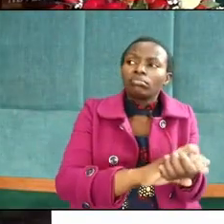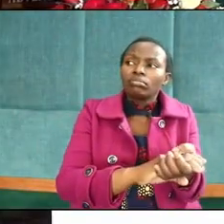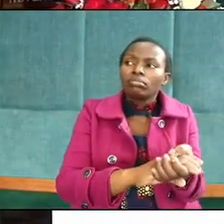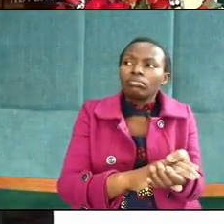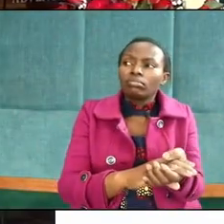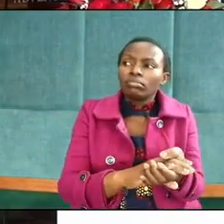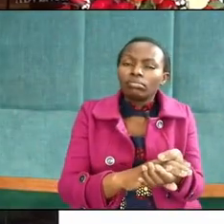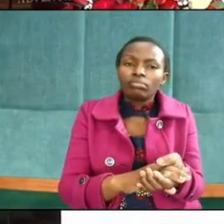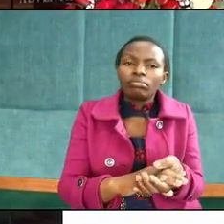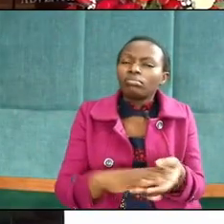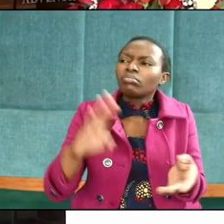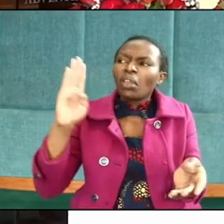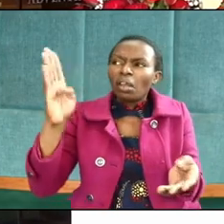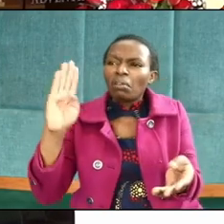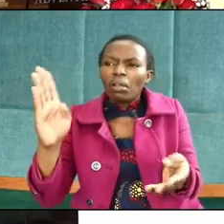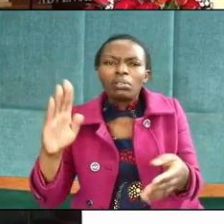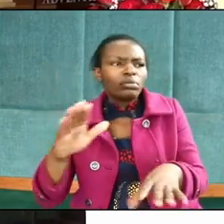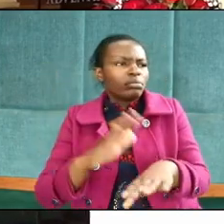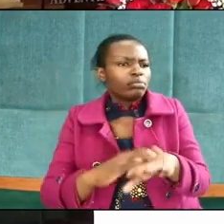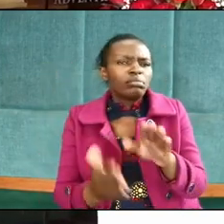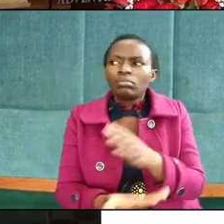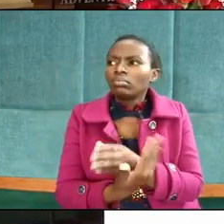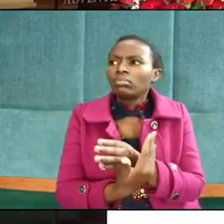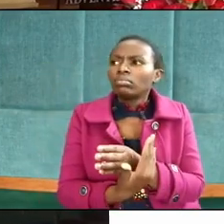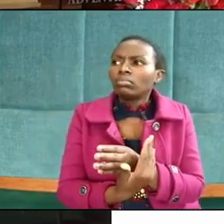Hello. Good morning.